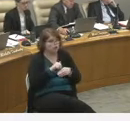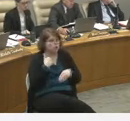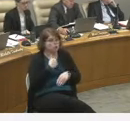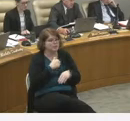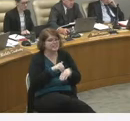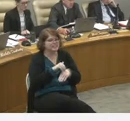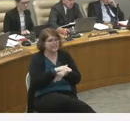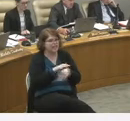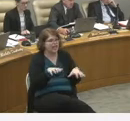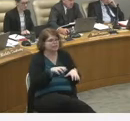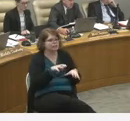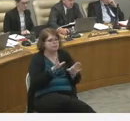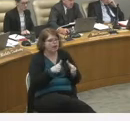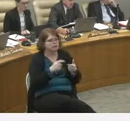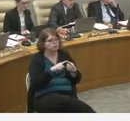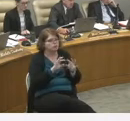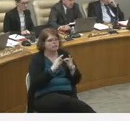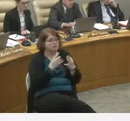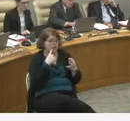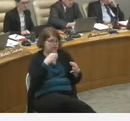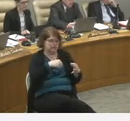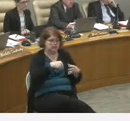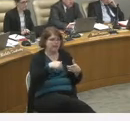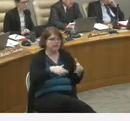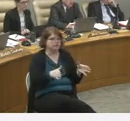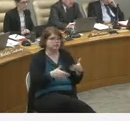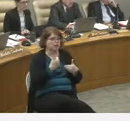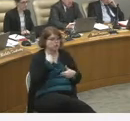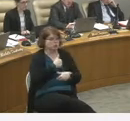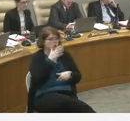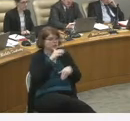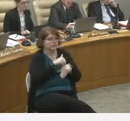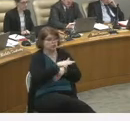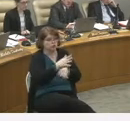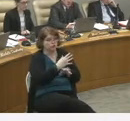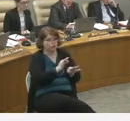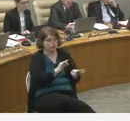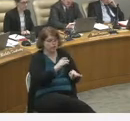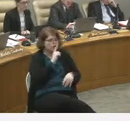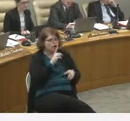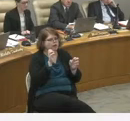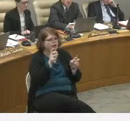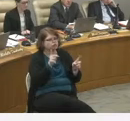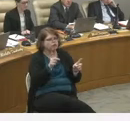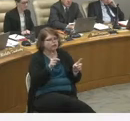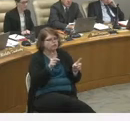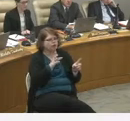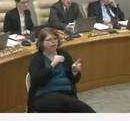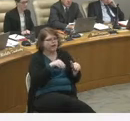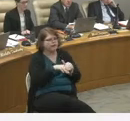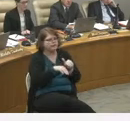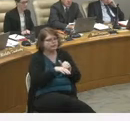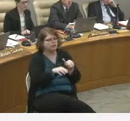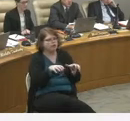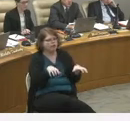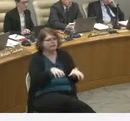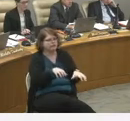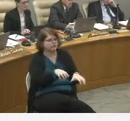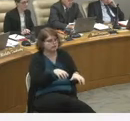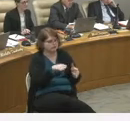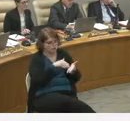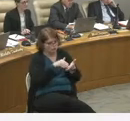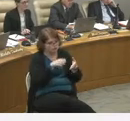boxes to families we say inside this box that we will send to you free of charge or educational and accessible activities